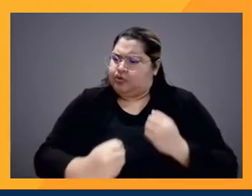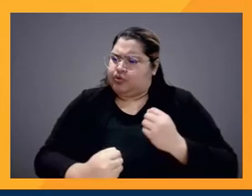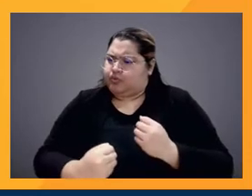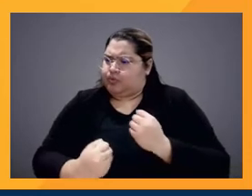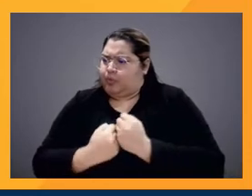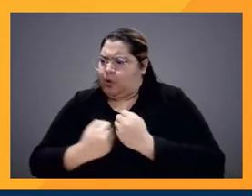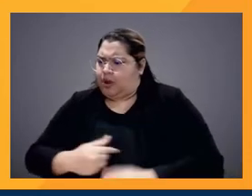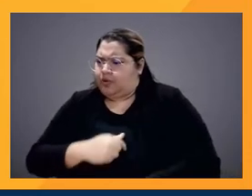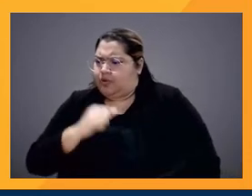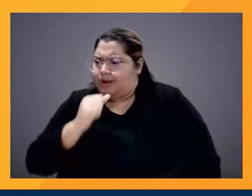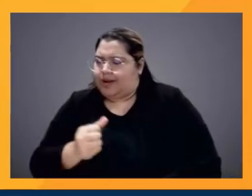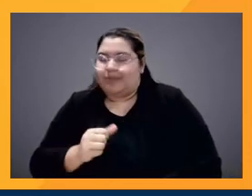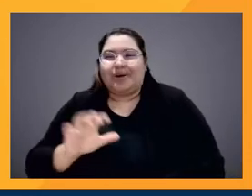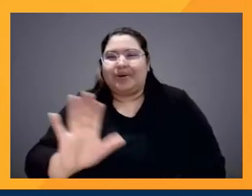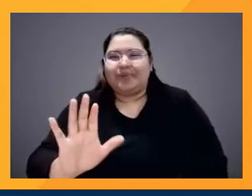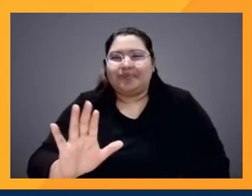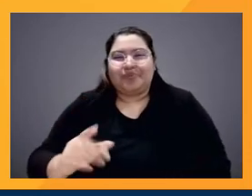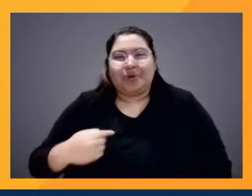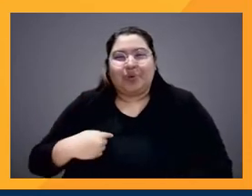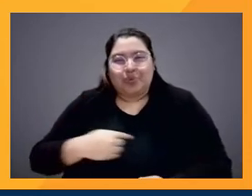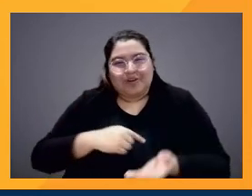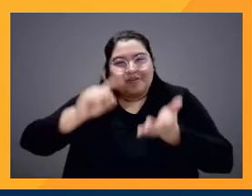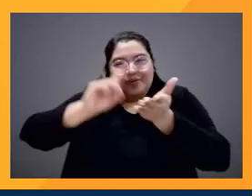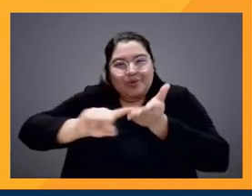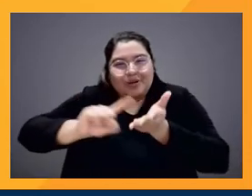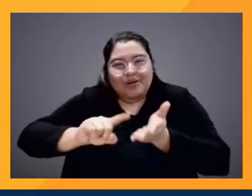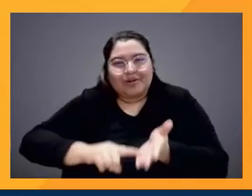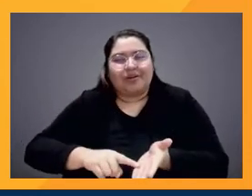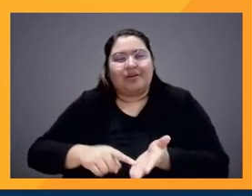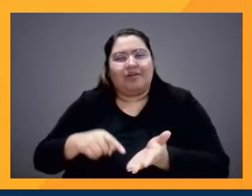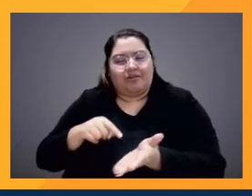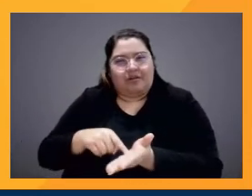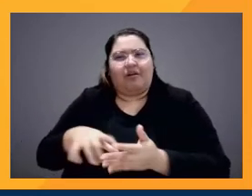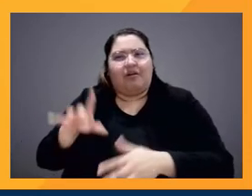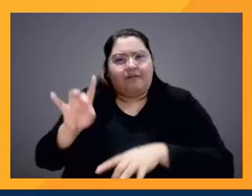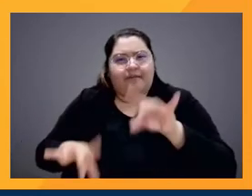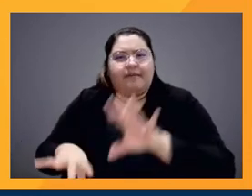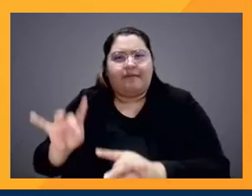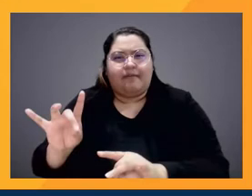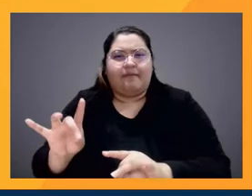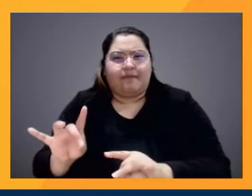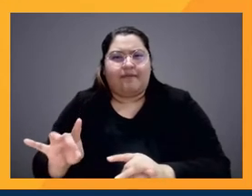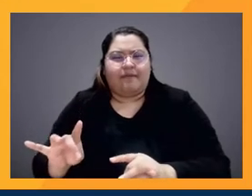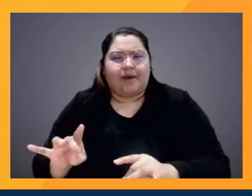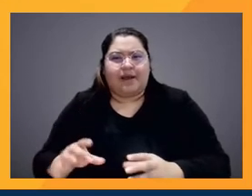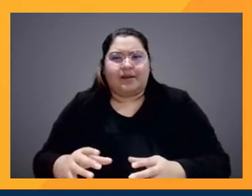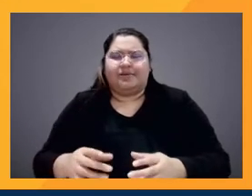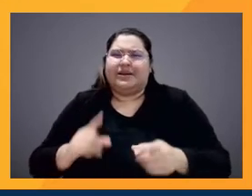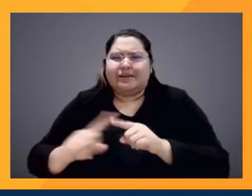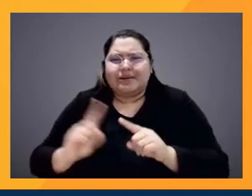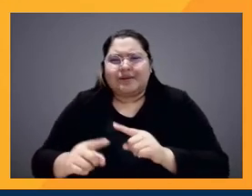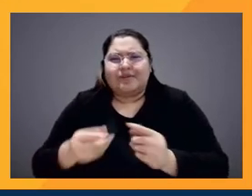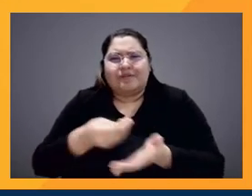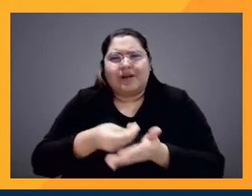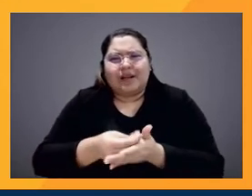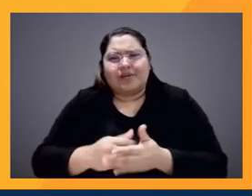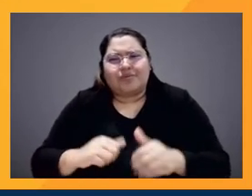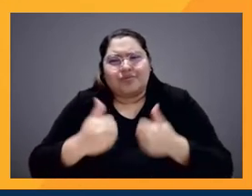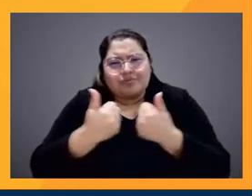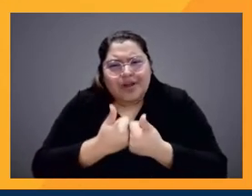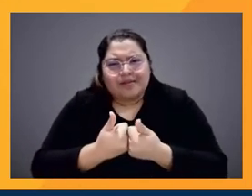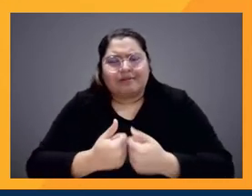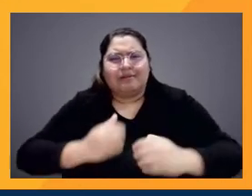engagement, it's sort of trying to change that, not thinking of it as just a blanket investment, but more as entrepreneurship. And I